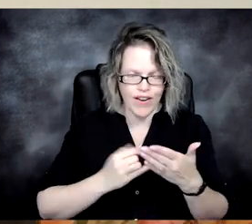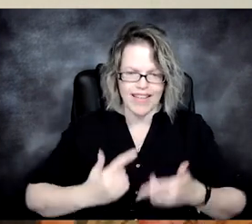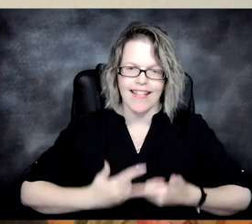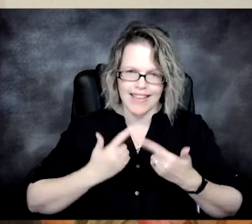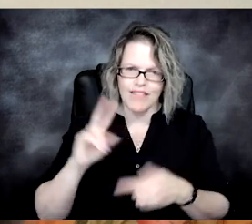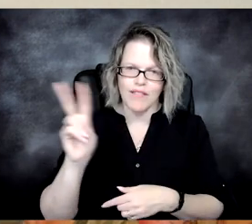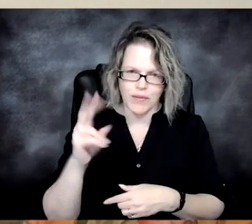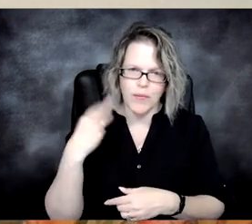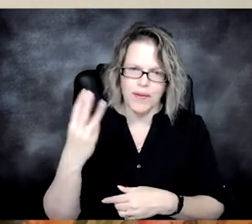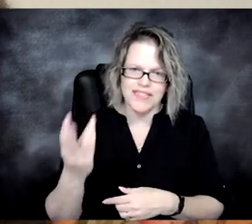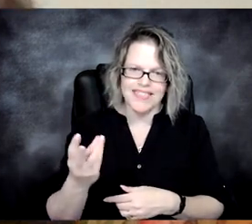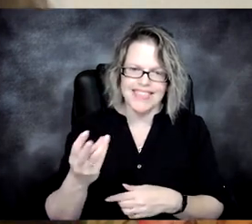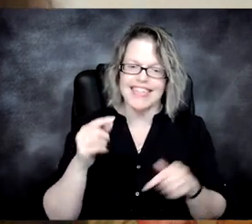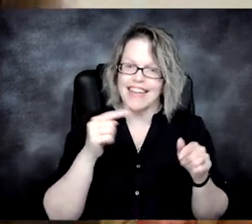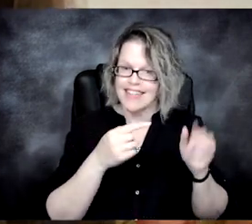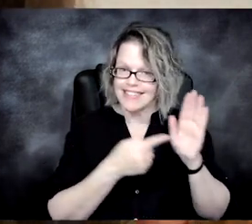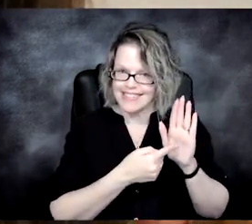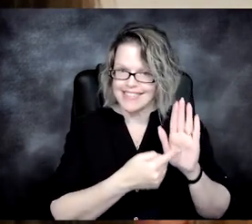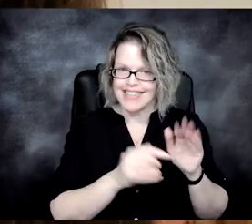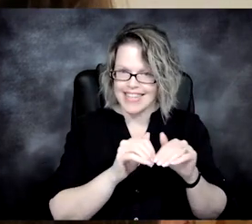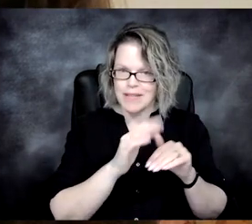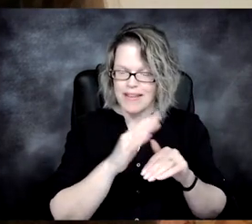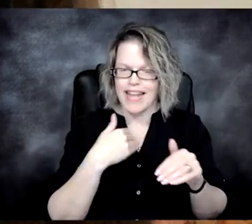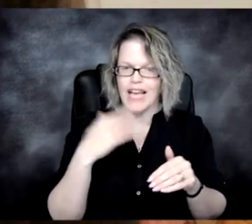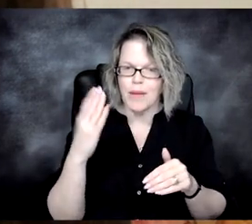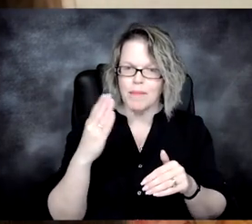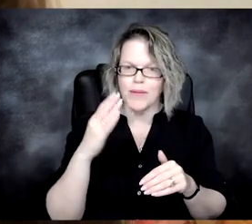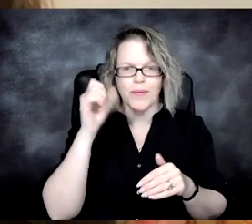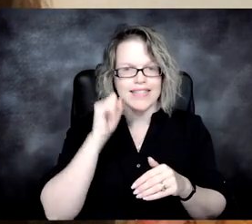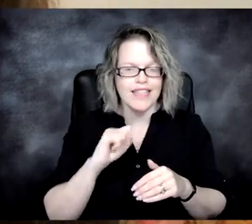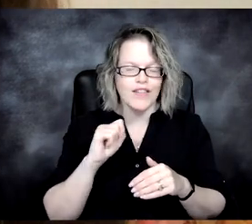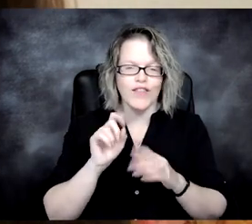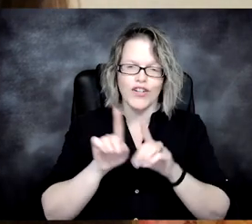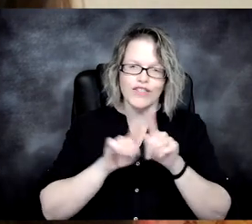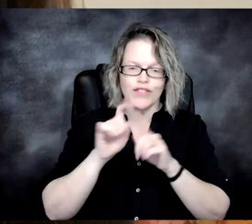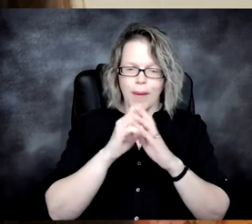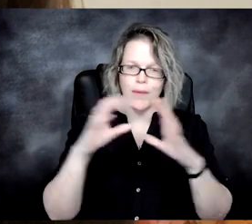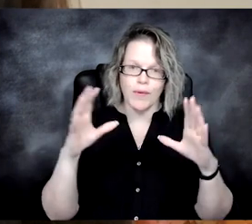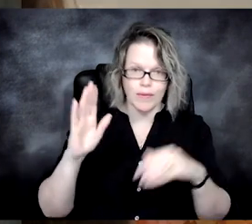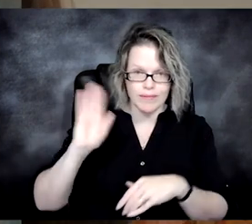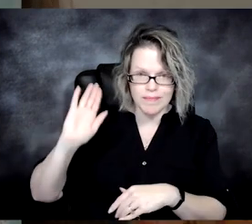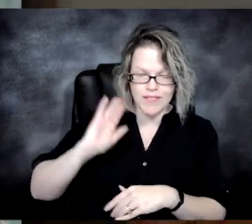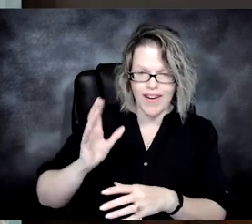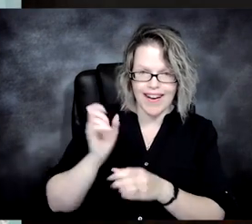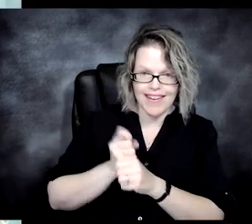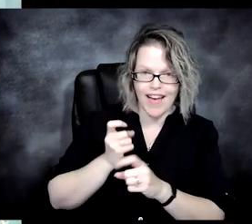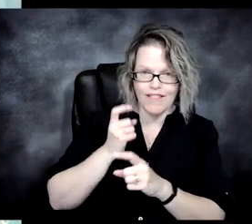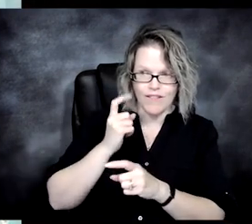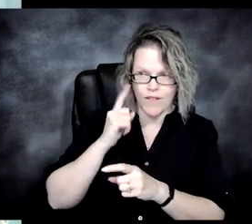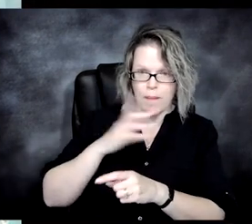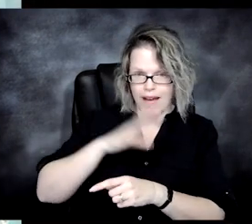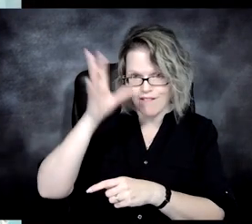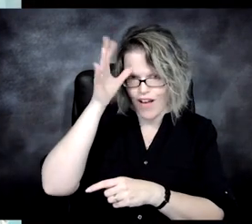Vancouver, Washington. This is the piece I submitted. It has blue and silver star balloons. I had originally gotten these balloons for my dad for Father's Day,